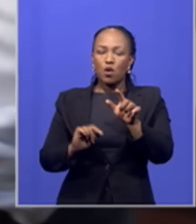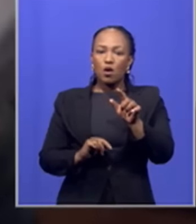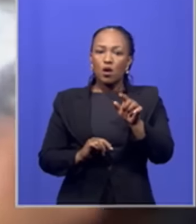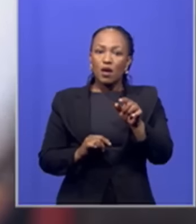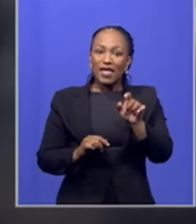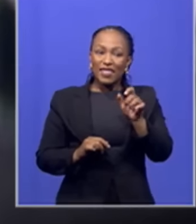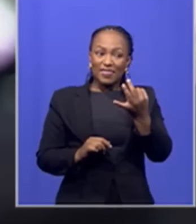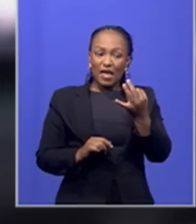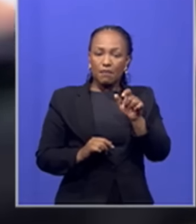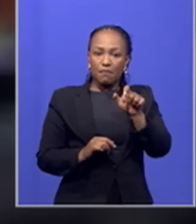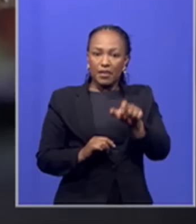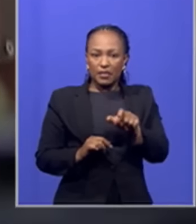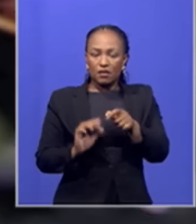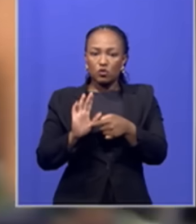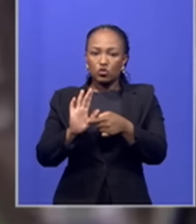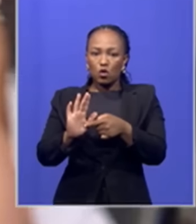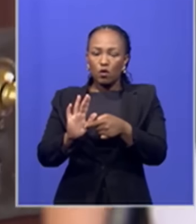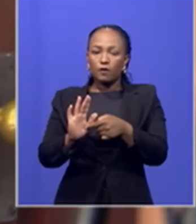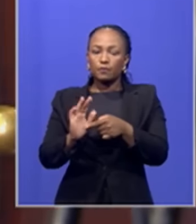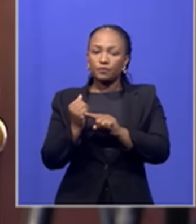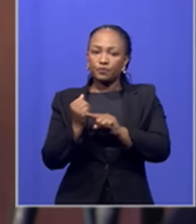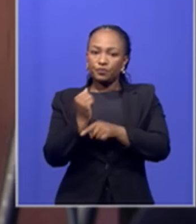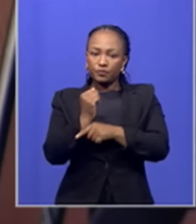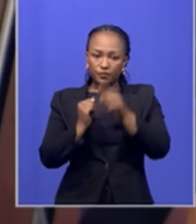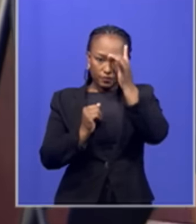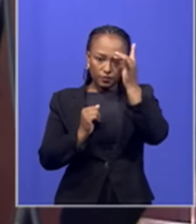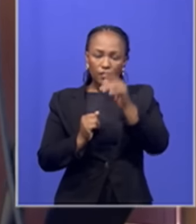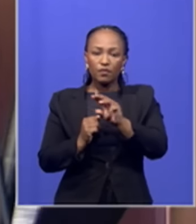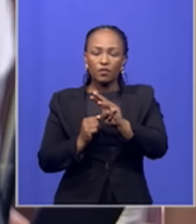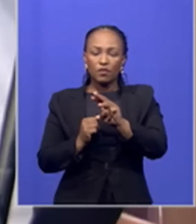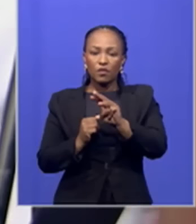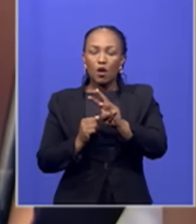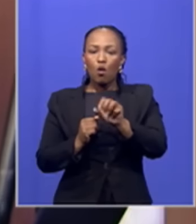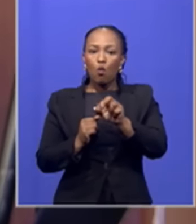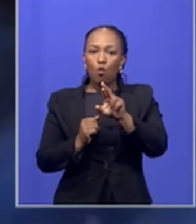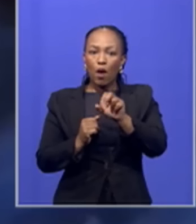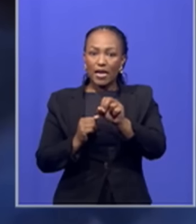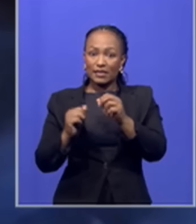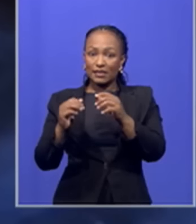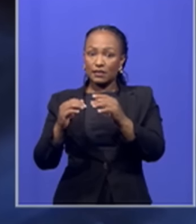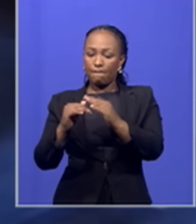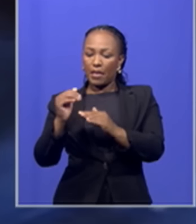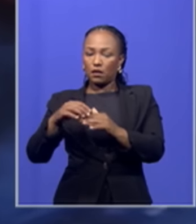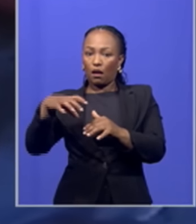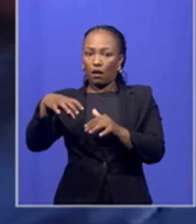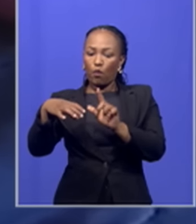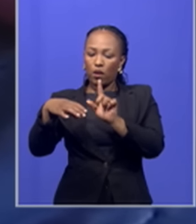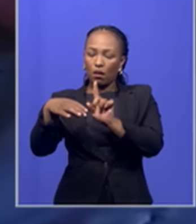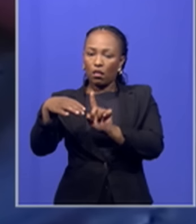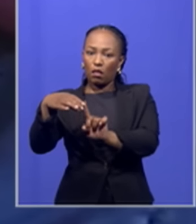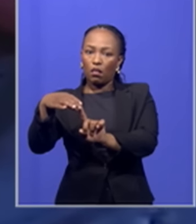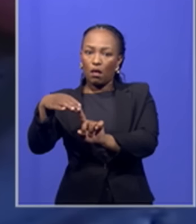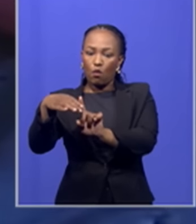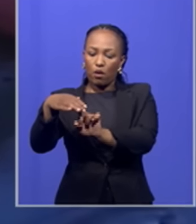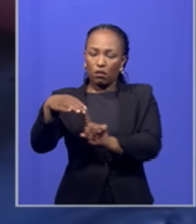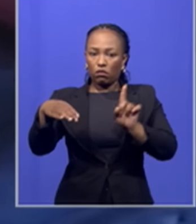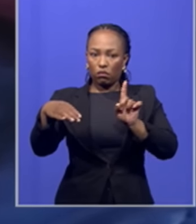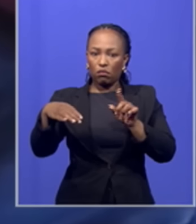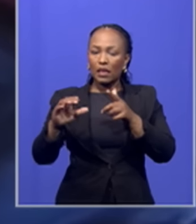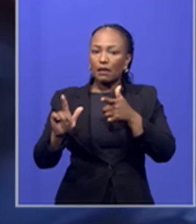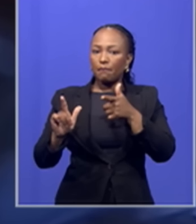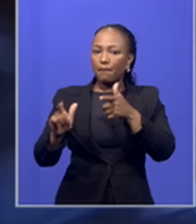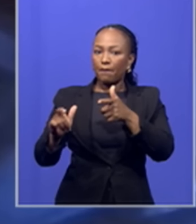boraro tseo di bontshang metsotso ya bofelo ya fa Waras a ne a tsena le go tswa ka kago e a bolaetsweng mo go yone. Mo